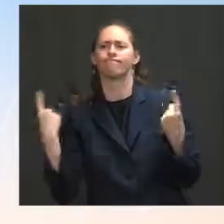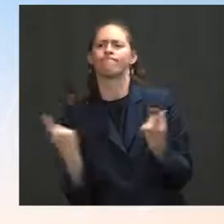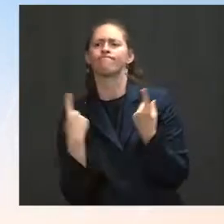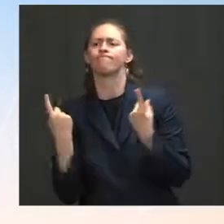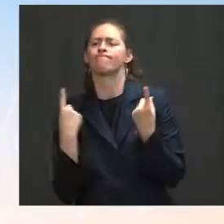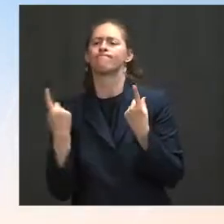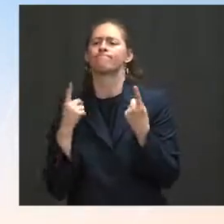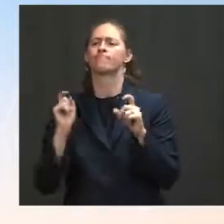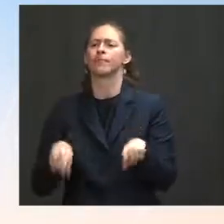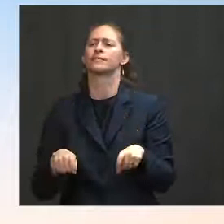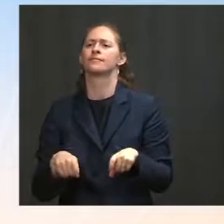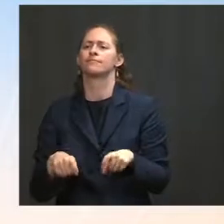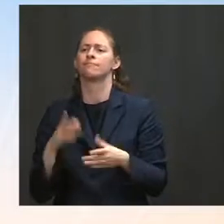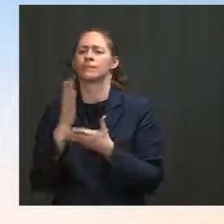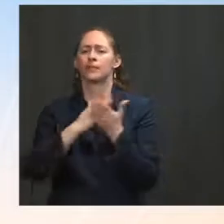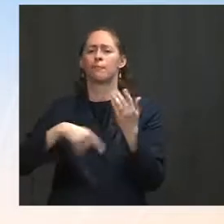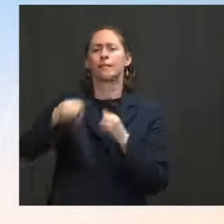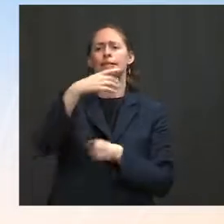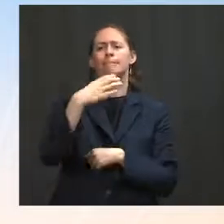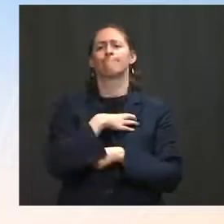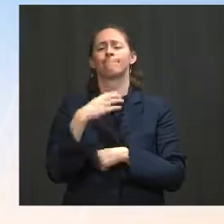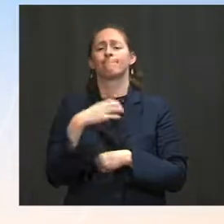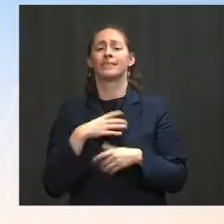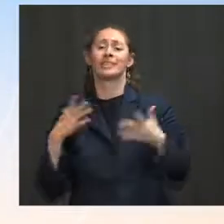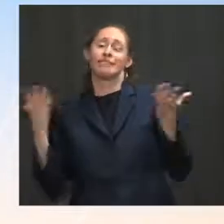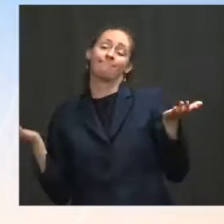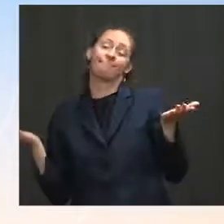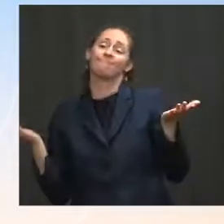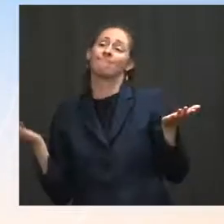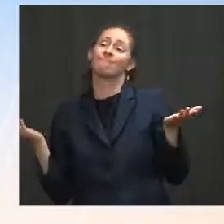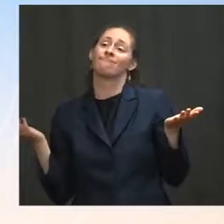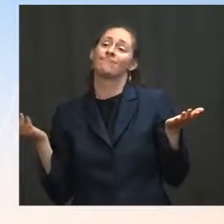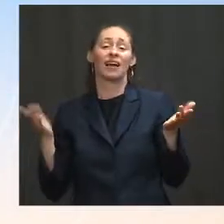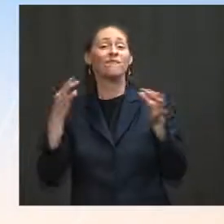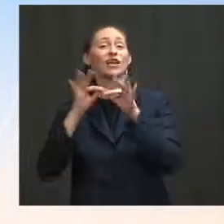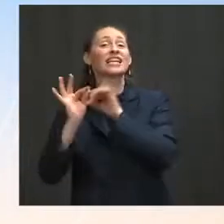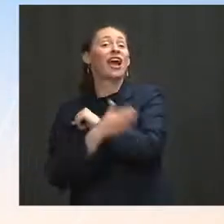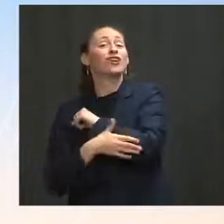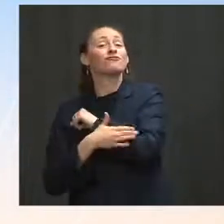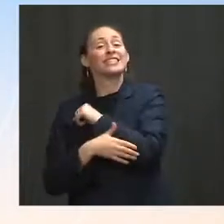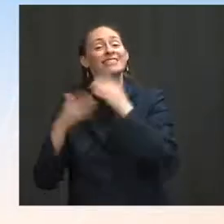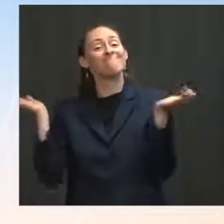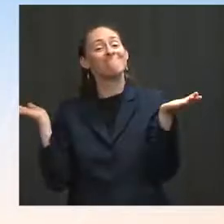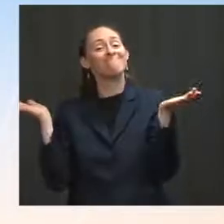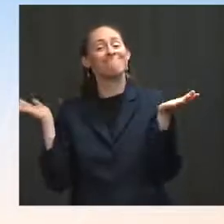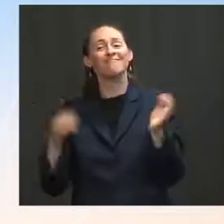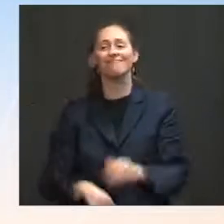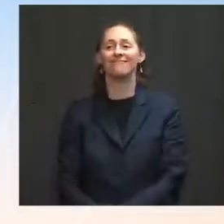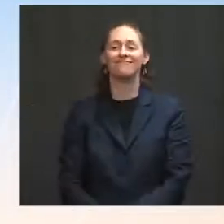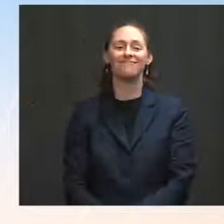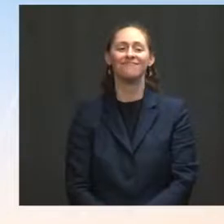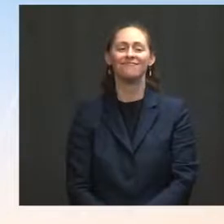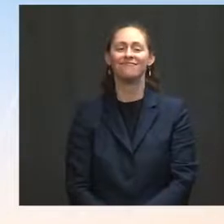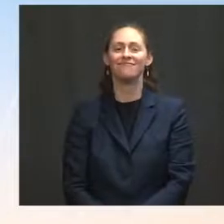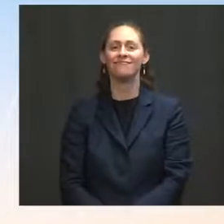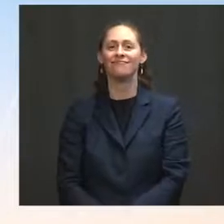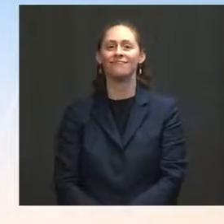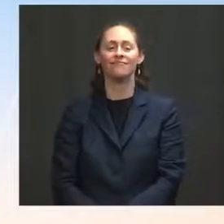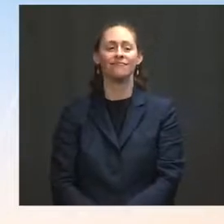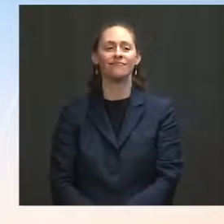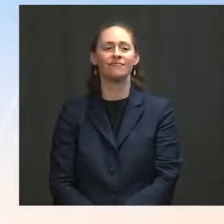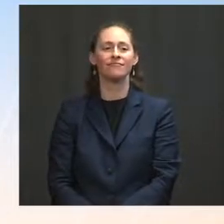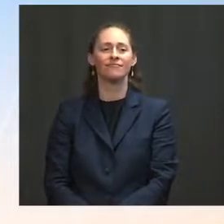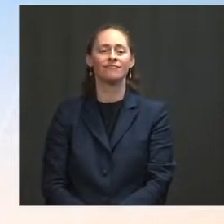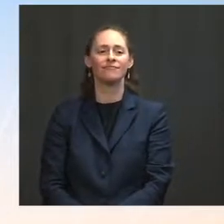and that's okay. It's a free country. Go ahead. Go ahead, very quickly, Brian. Thank you. The follow-up to that is,